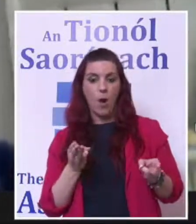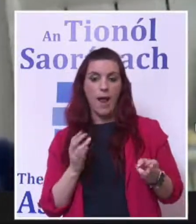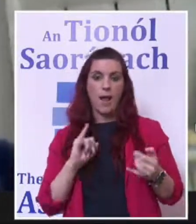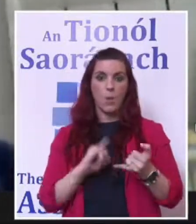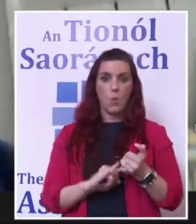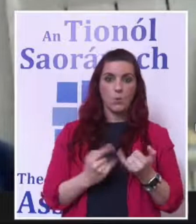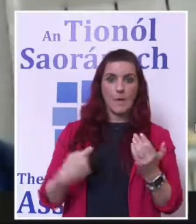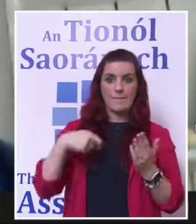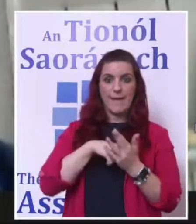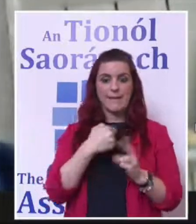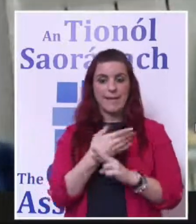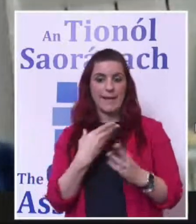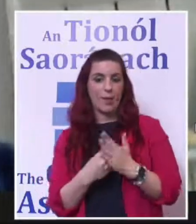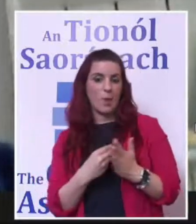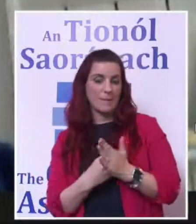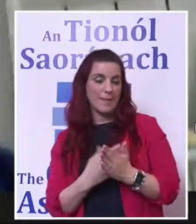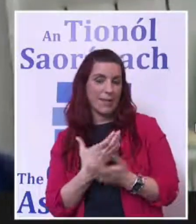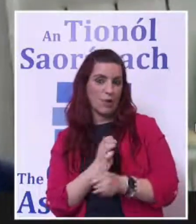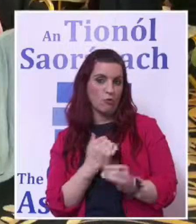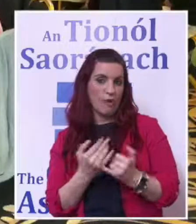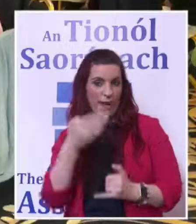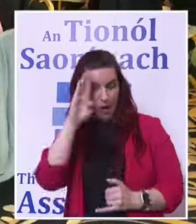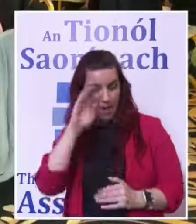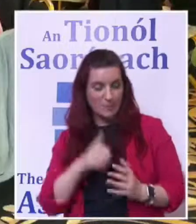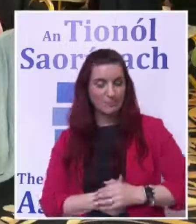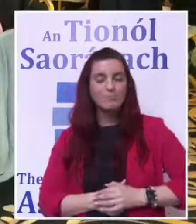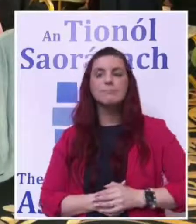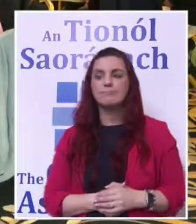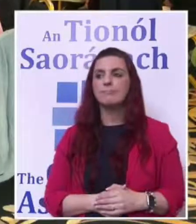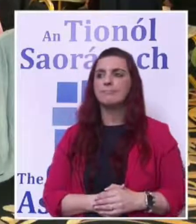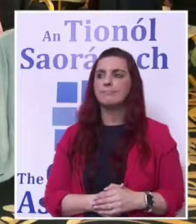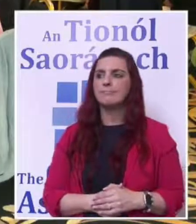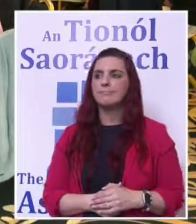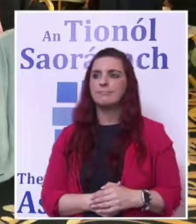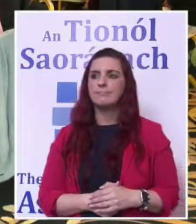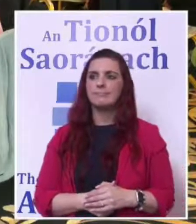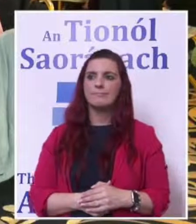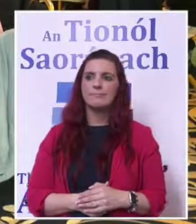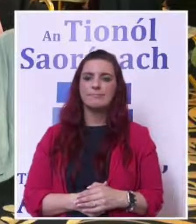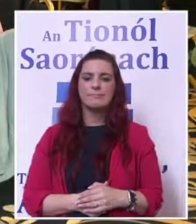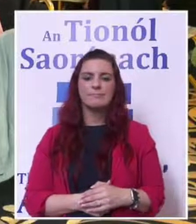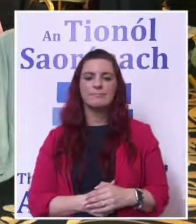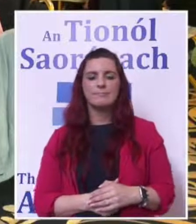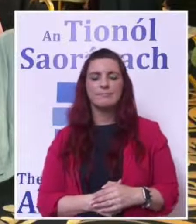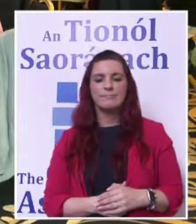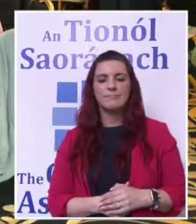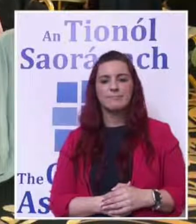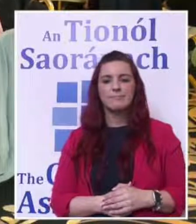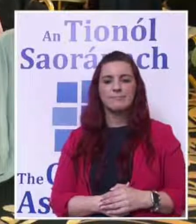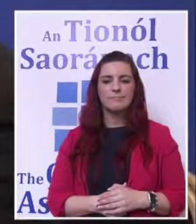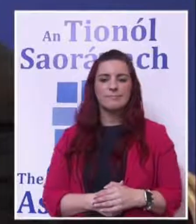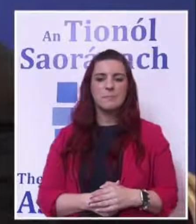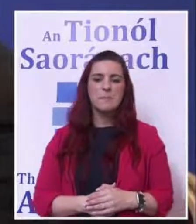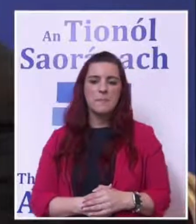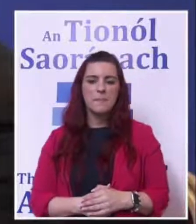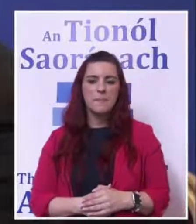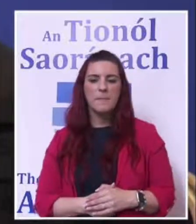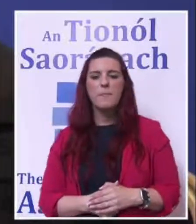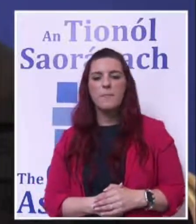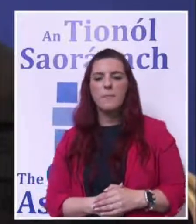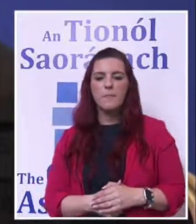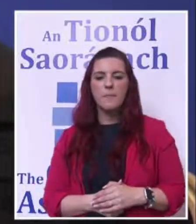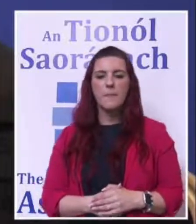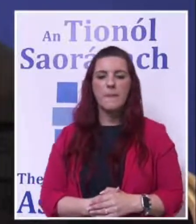economically in a country like Ireland. We'll also put on Paul on the website or the library for